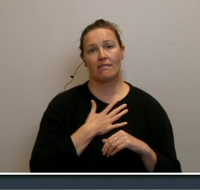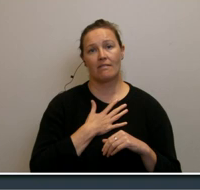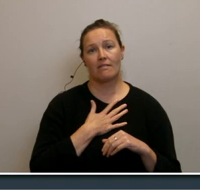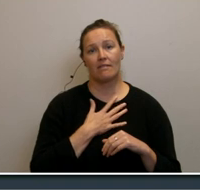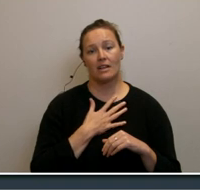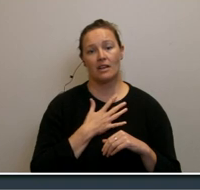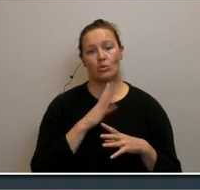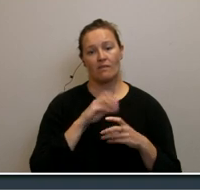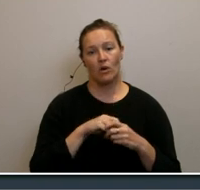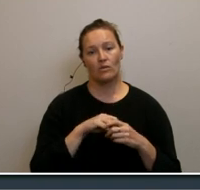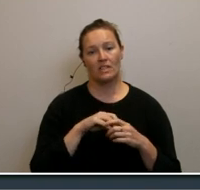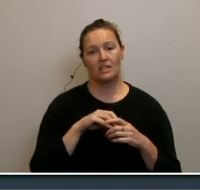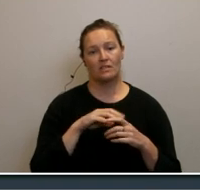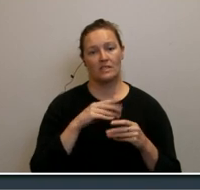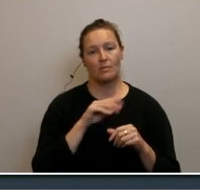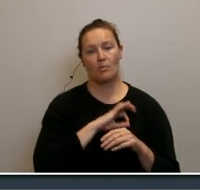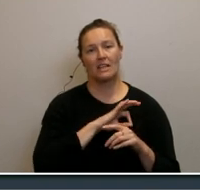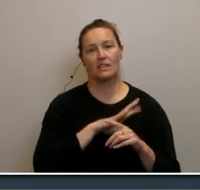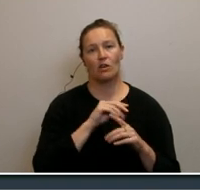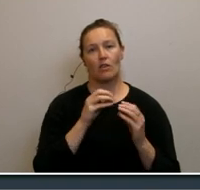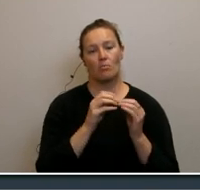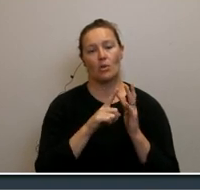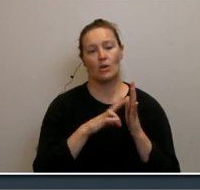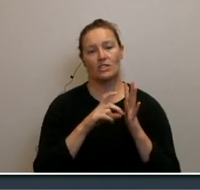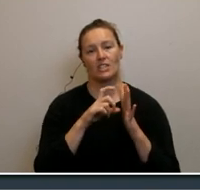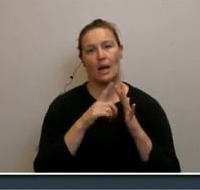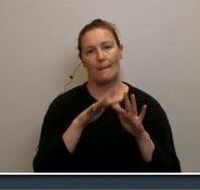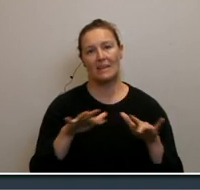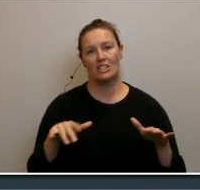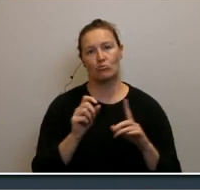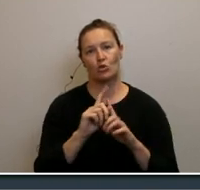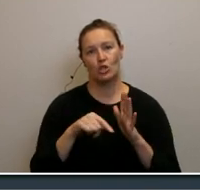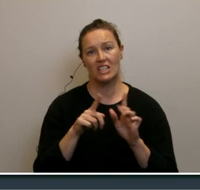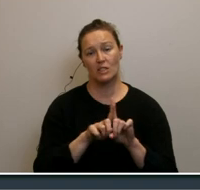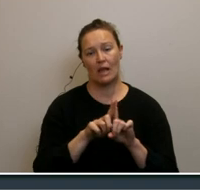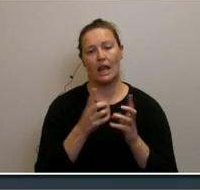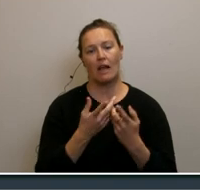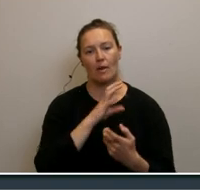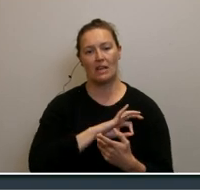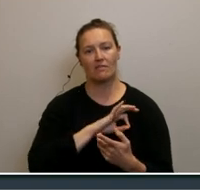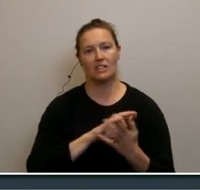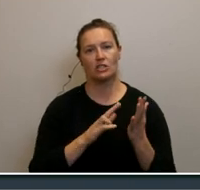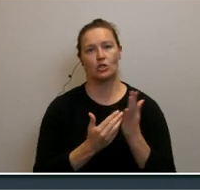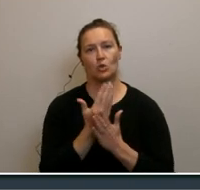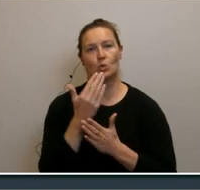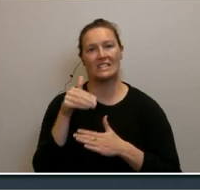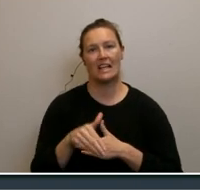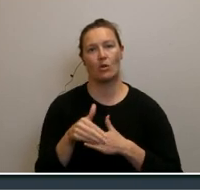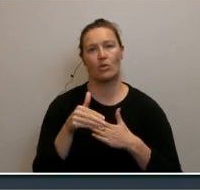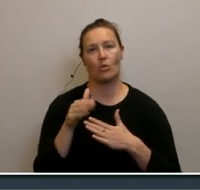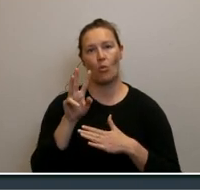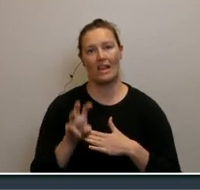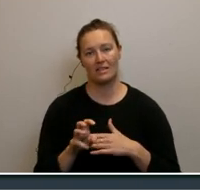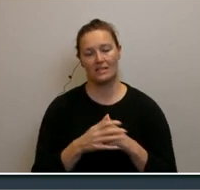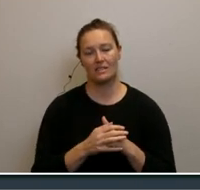the Bondi Pool project and the benefits that's had in that region of New South Wales. I could see an opportunity